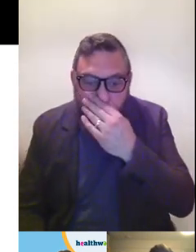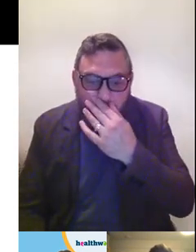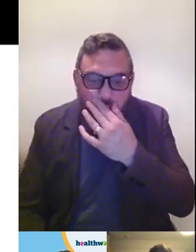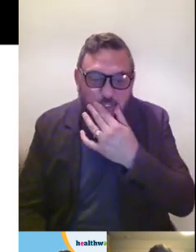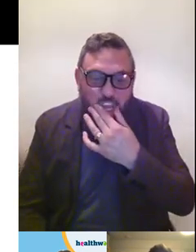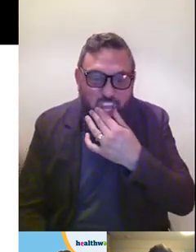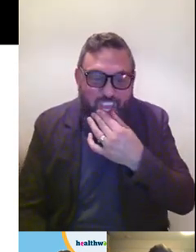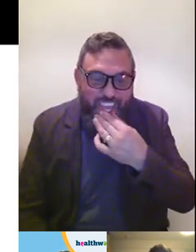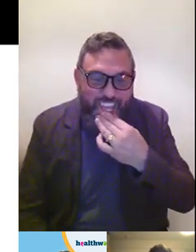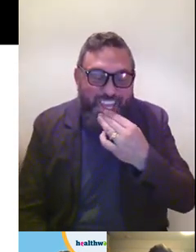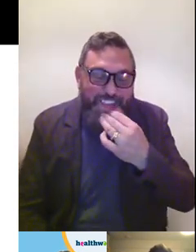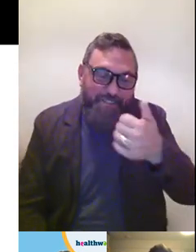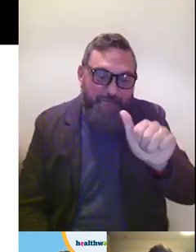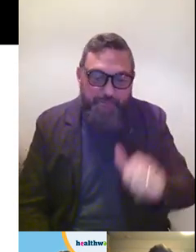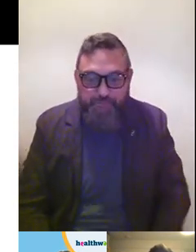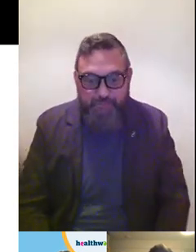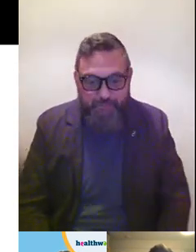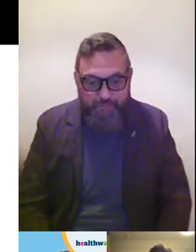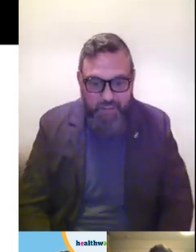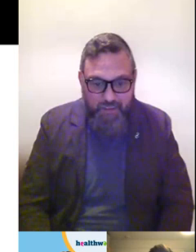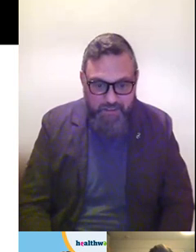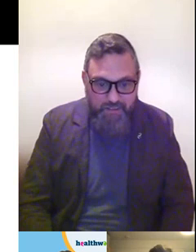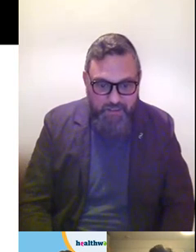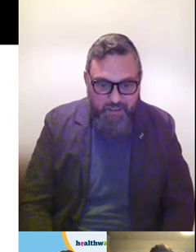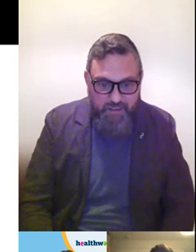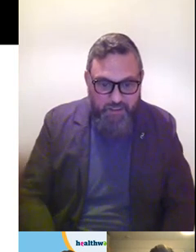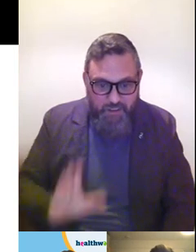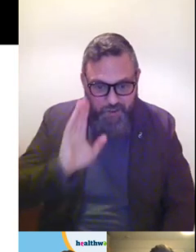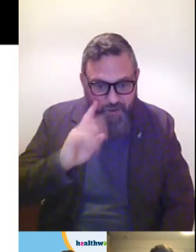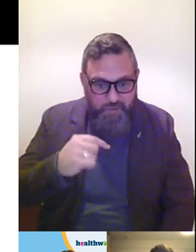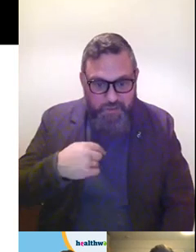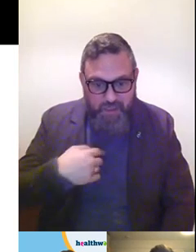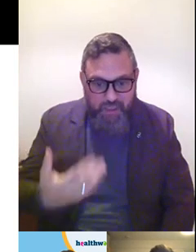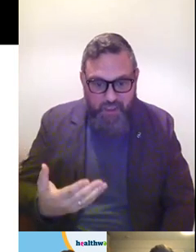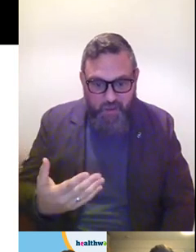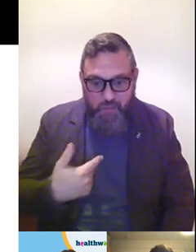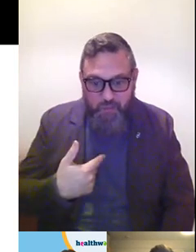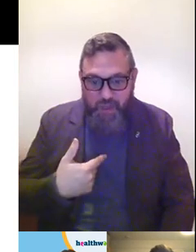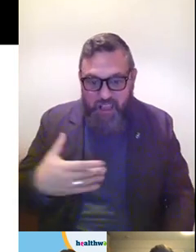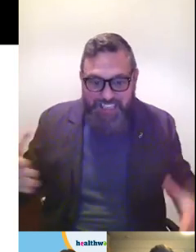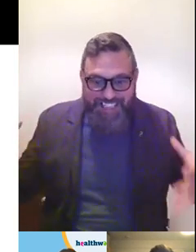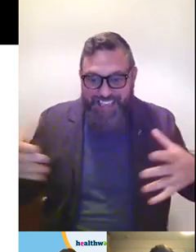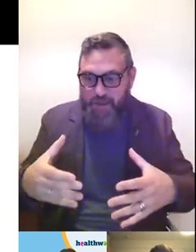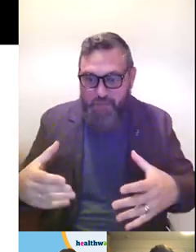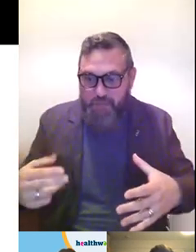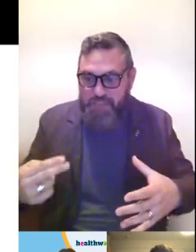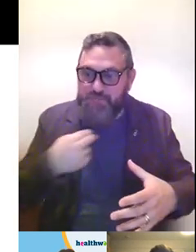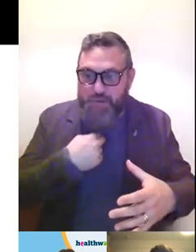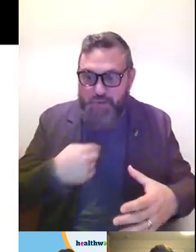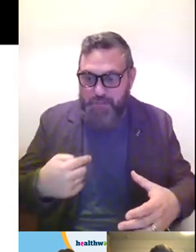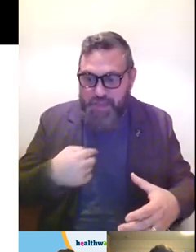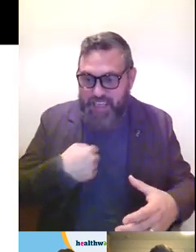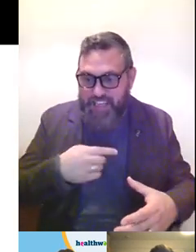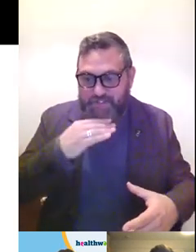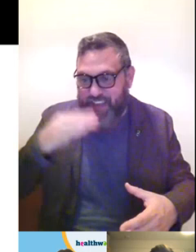Hello? Yes. Is it not going to? Yes. Okay. My Teams is actually muting me. Is that fed up of my